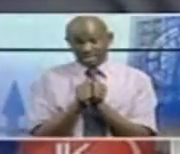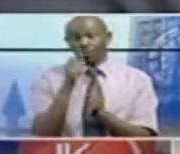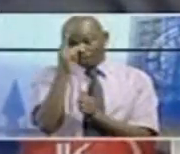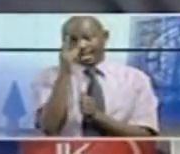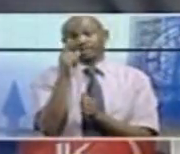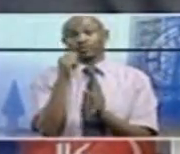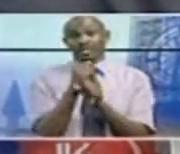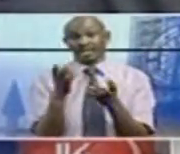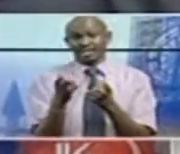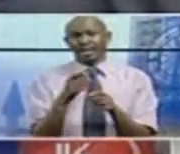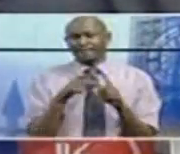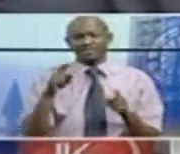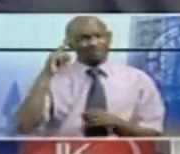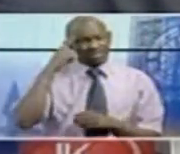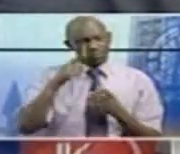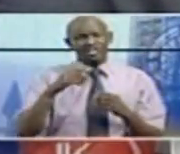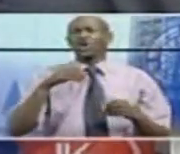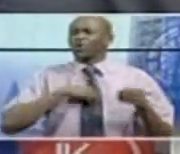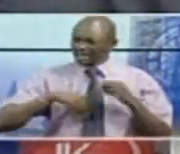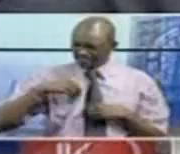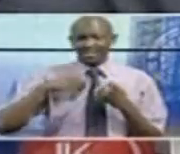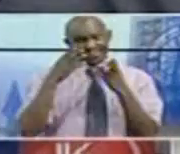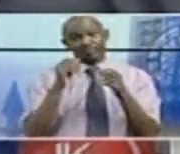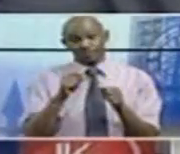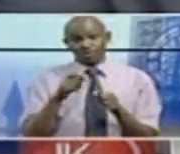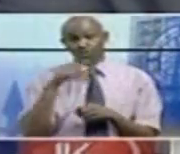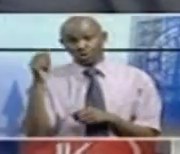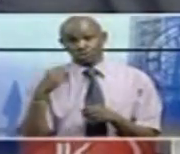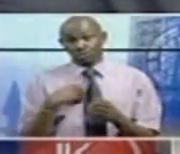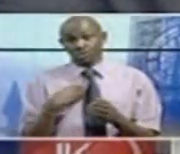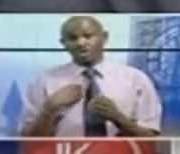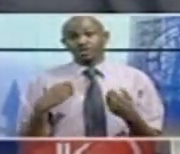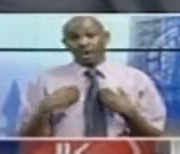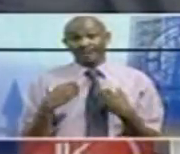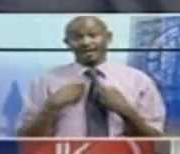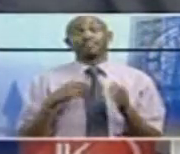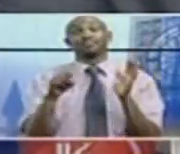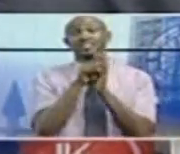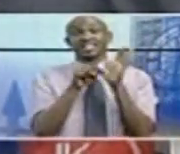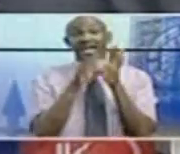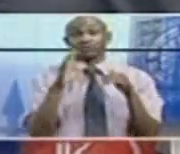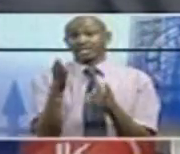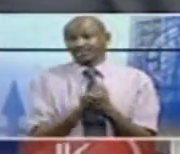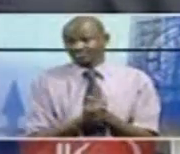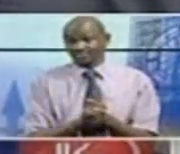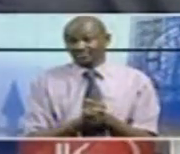government. Don't you think it is as corrupt as it gets to go to hold a PG in State House? No, it is